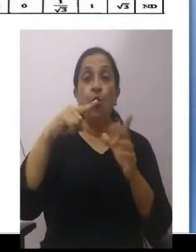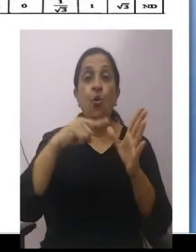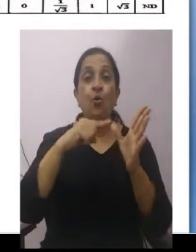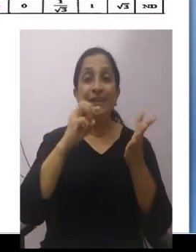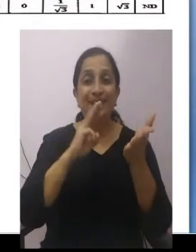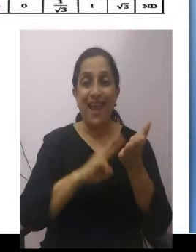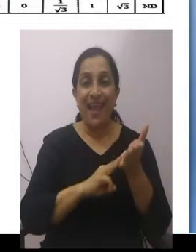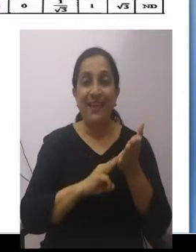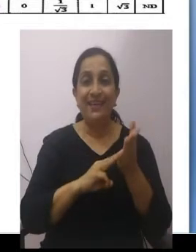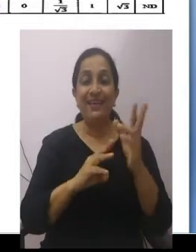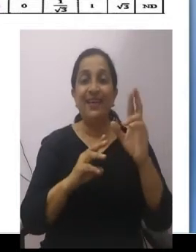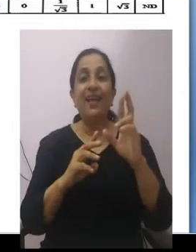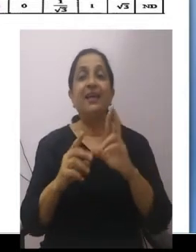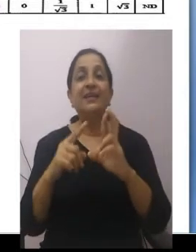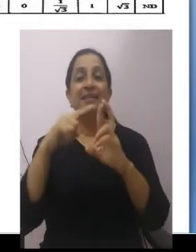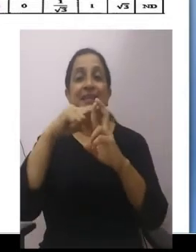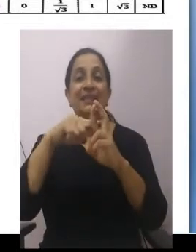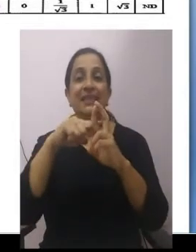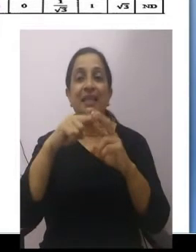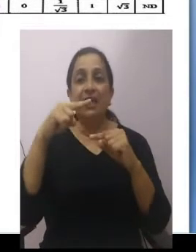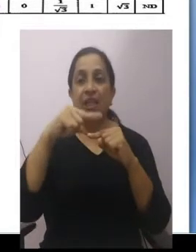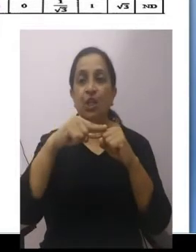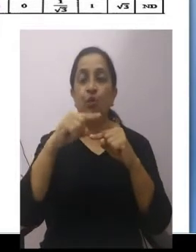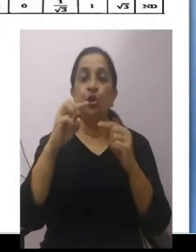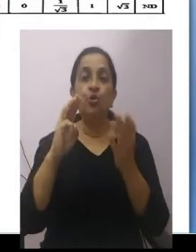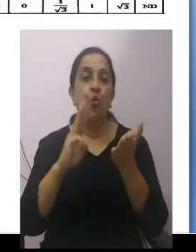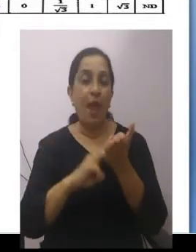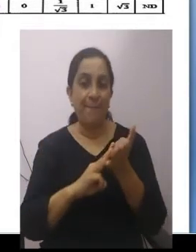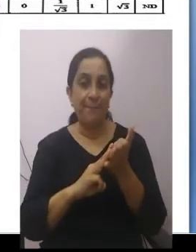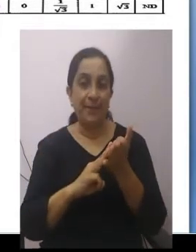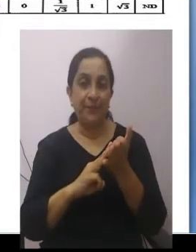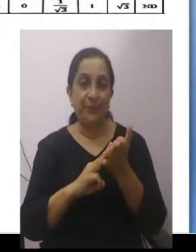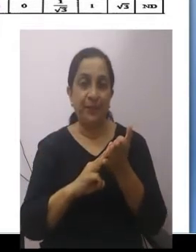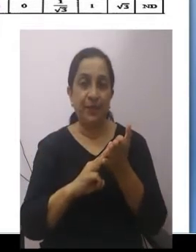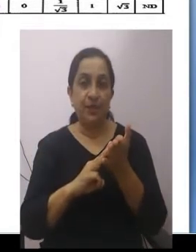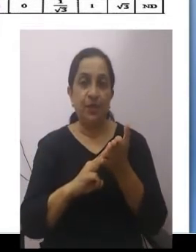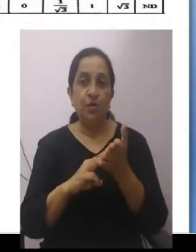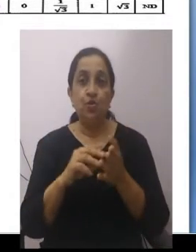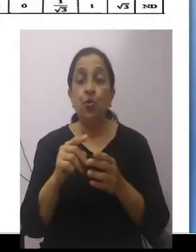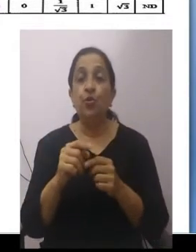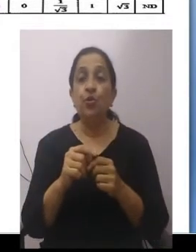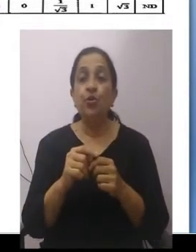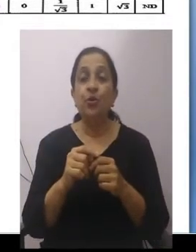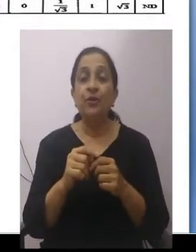is also represented as m, right? Now